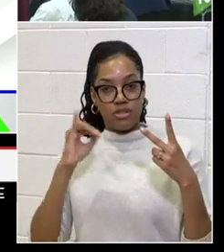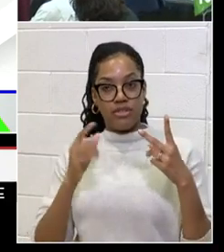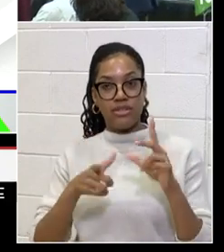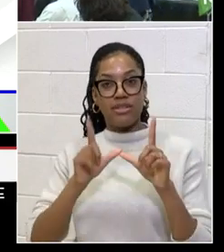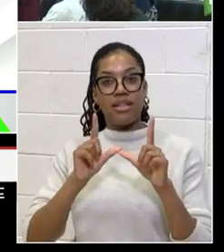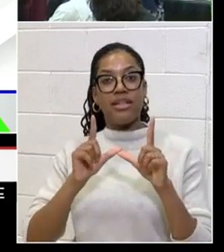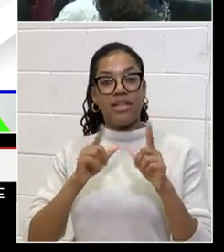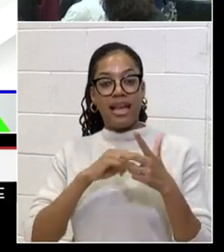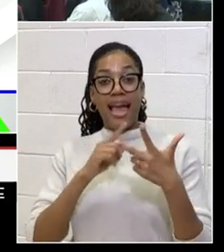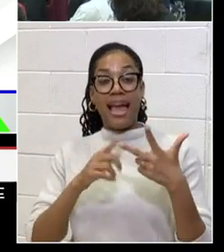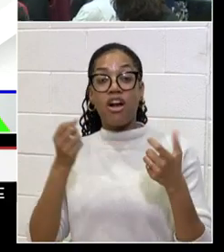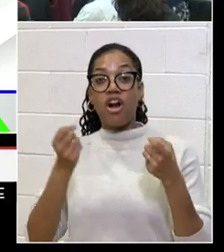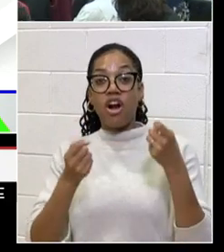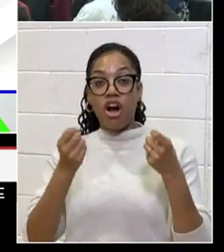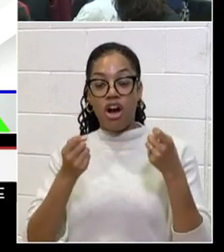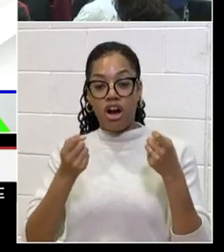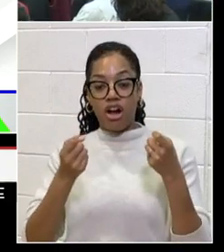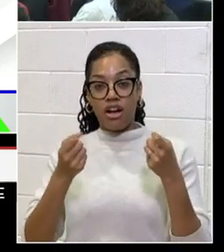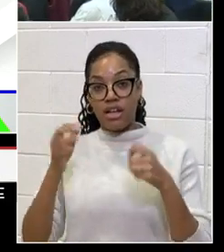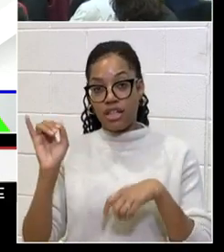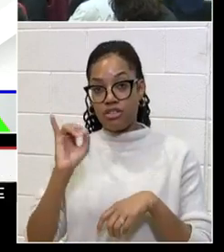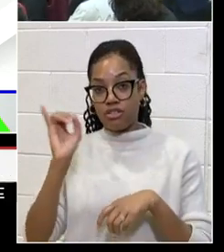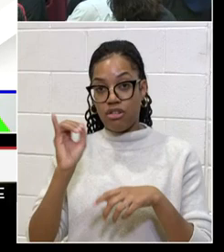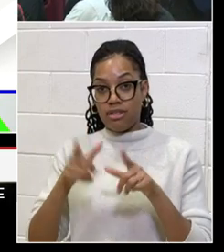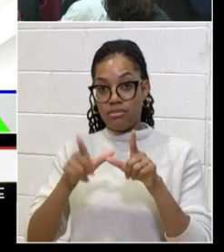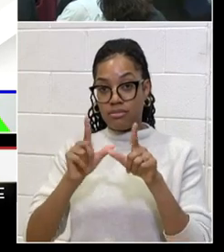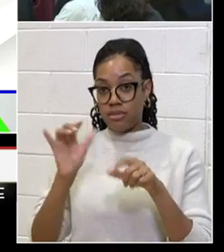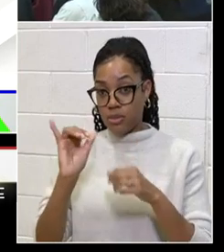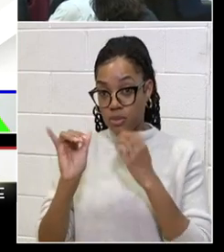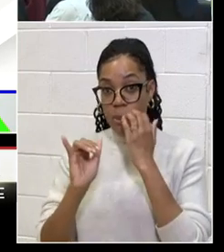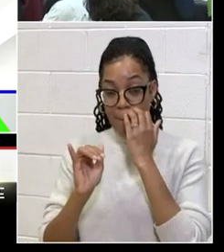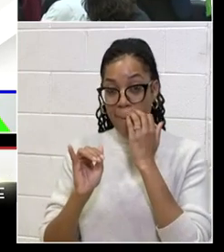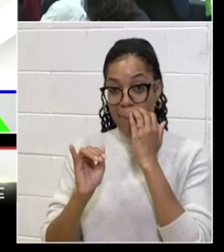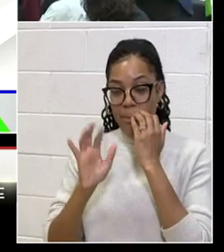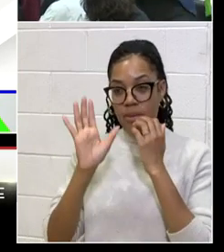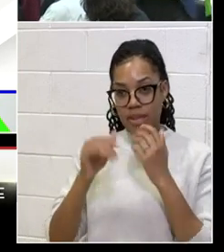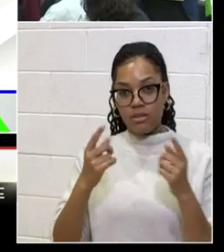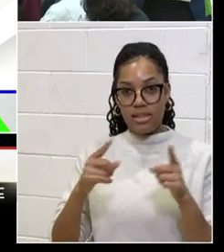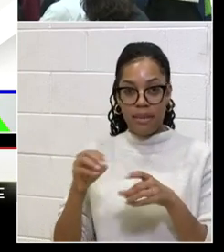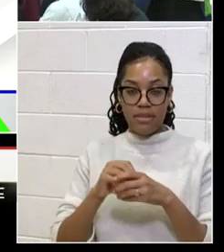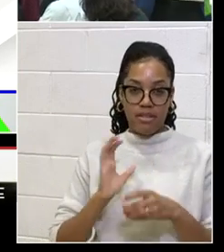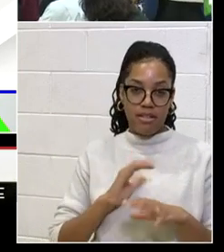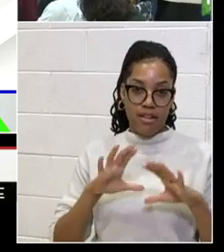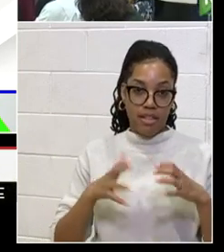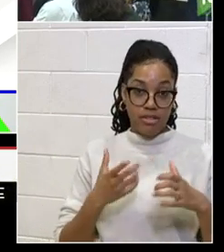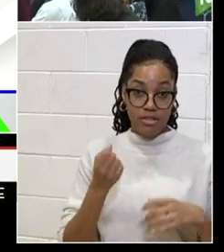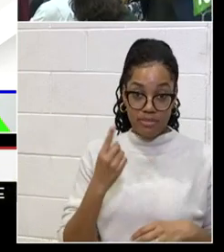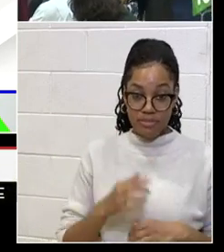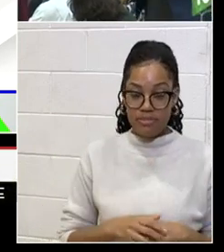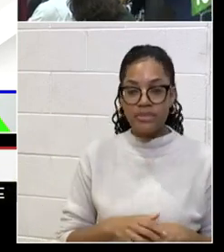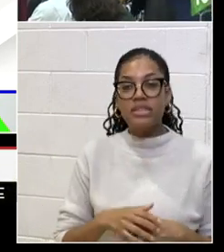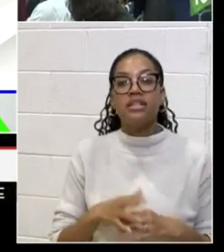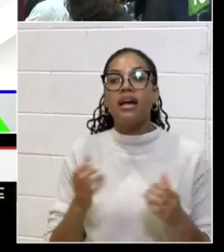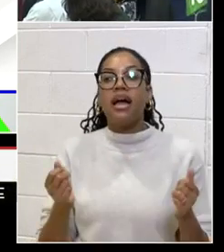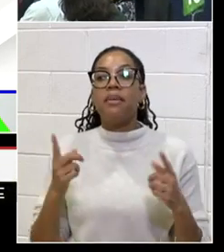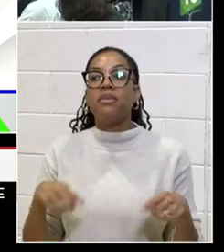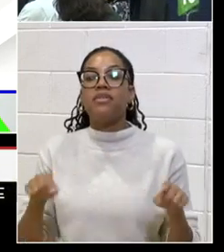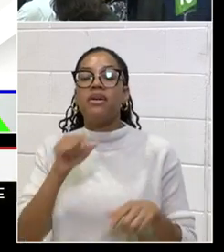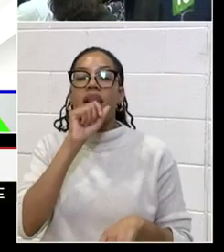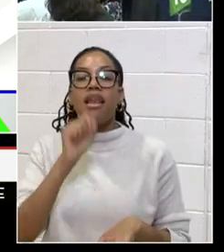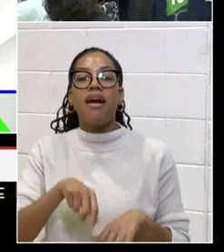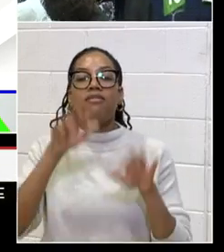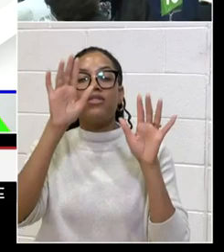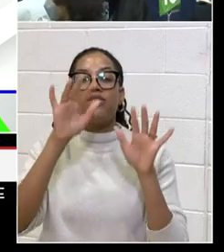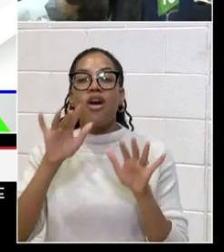low. This is the work that that's happening in our cluster. Show of hands, how many of us love snow?